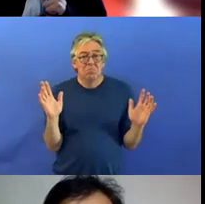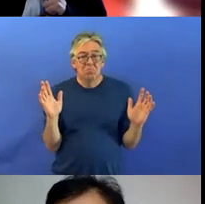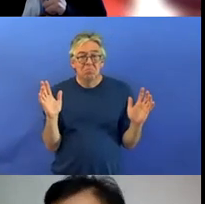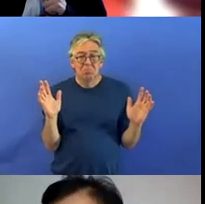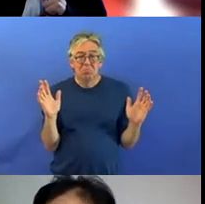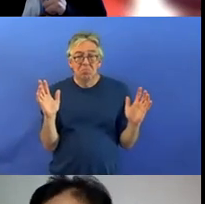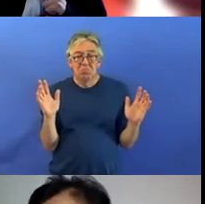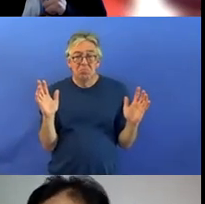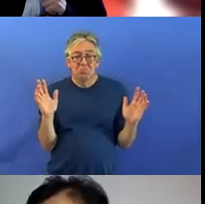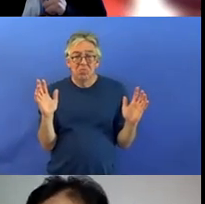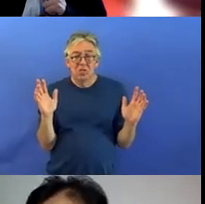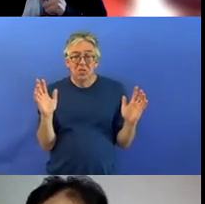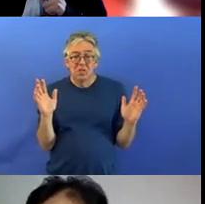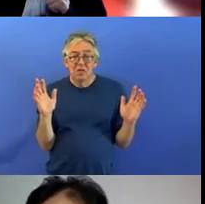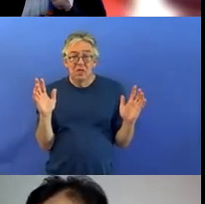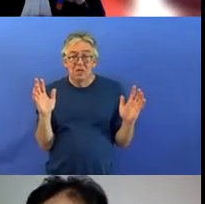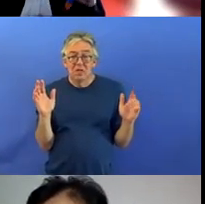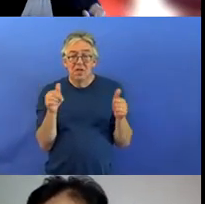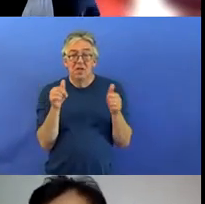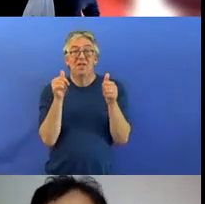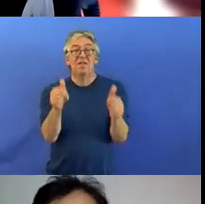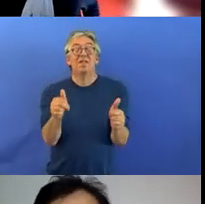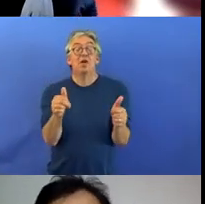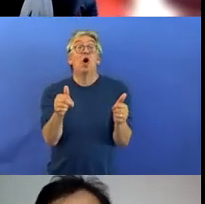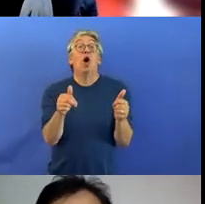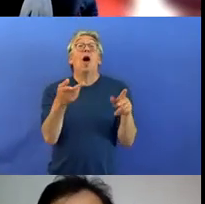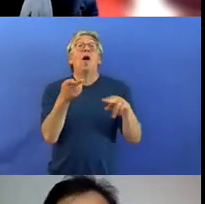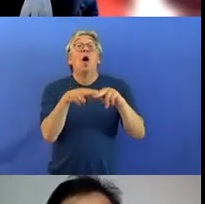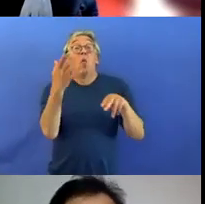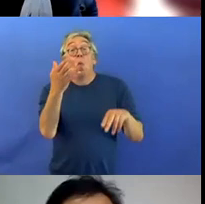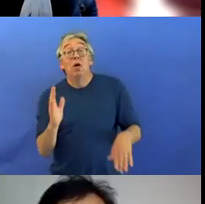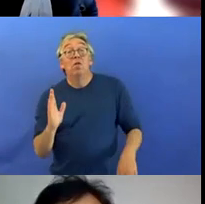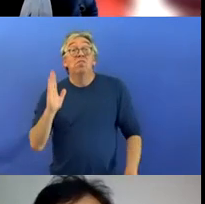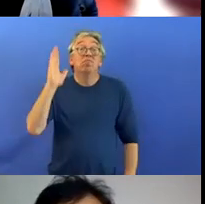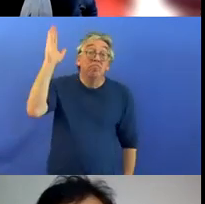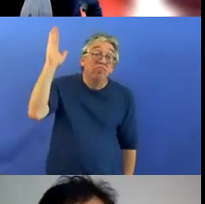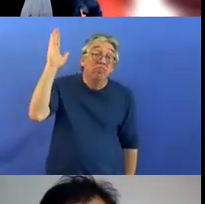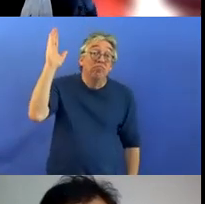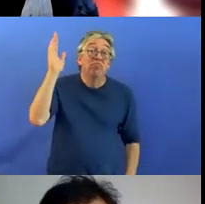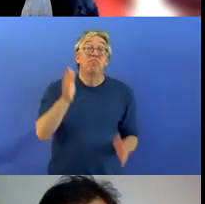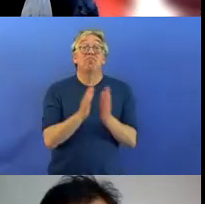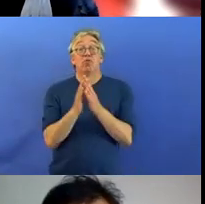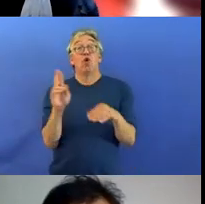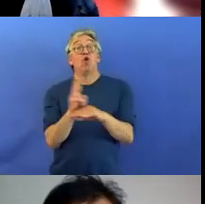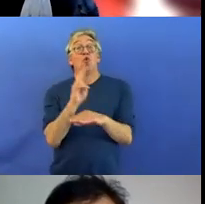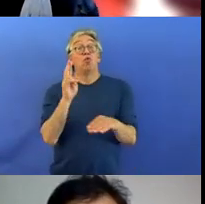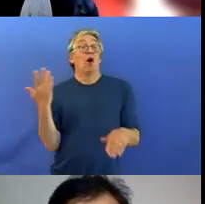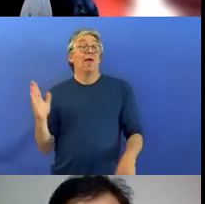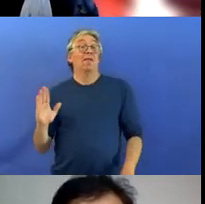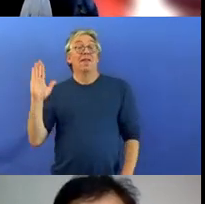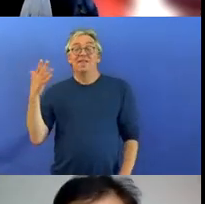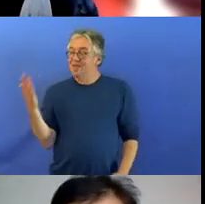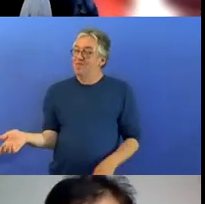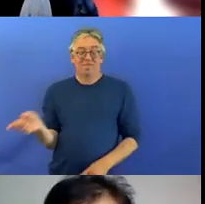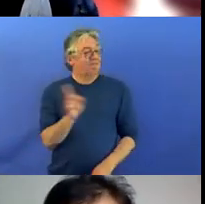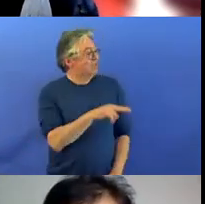speak during the discussion, please use the raise hand function. So over to you, Nadia.